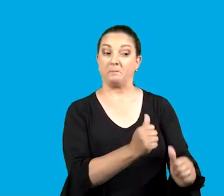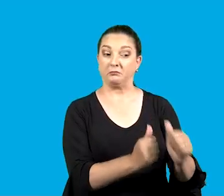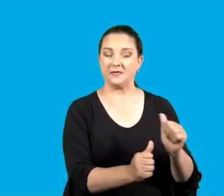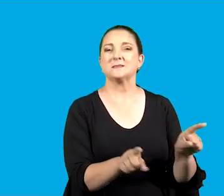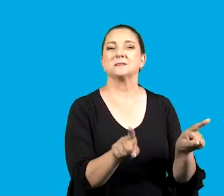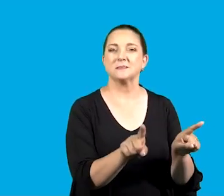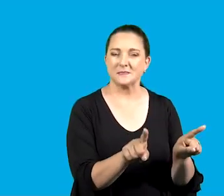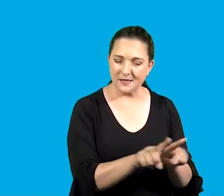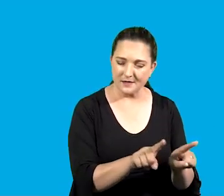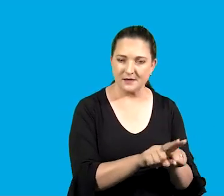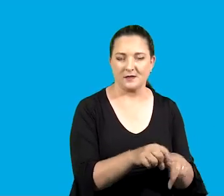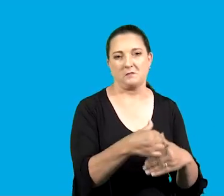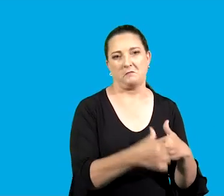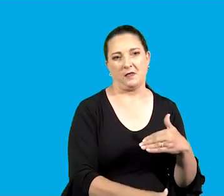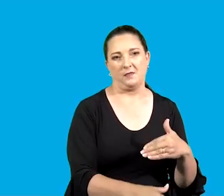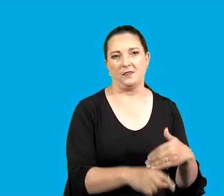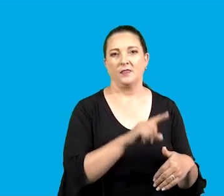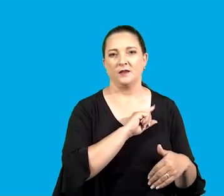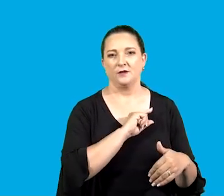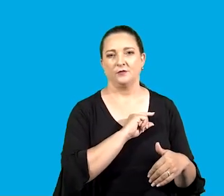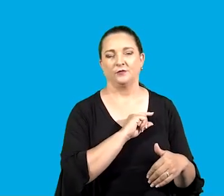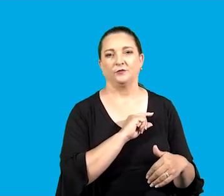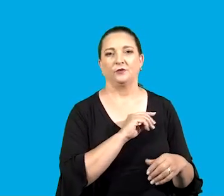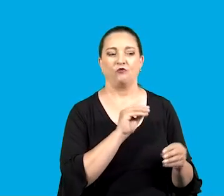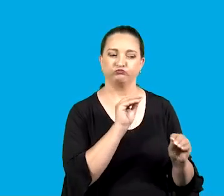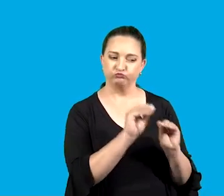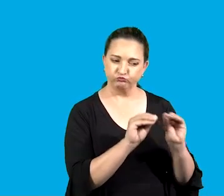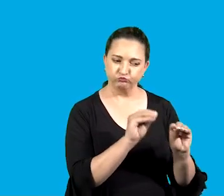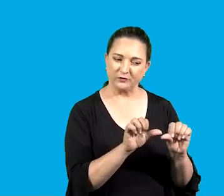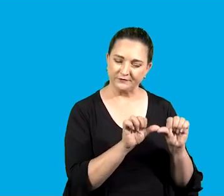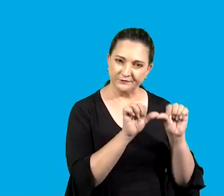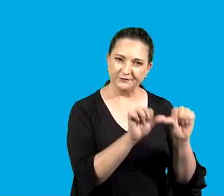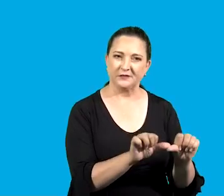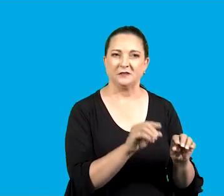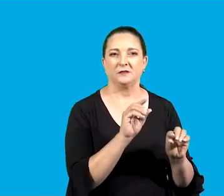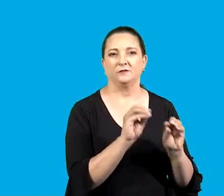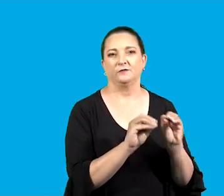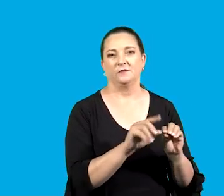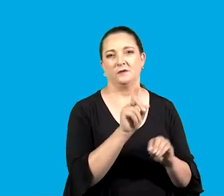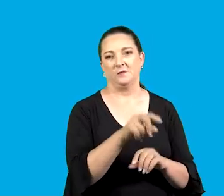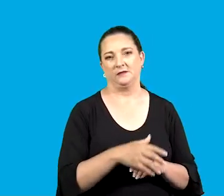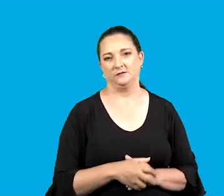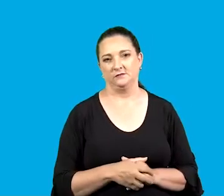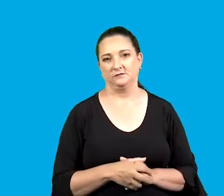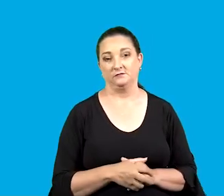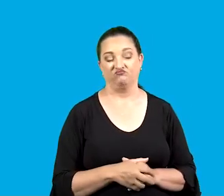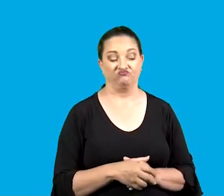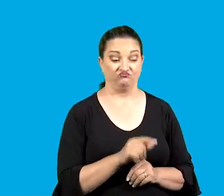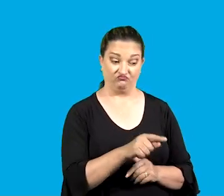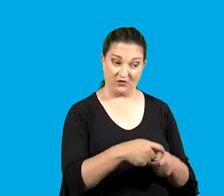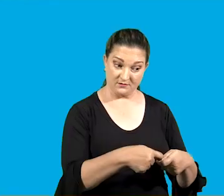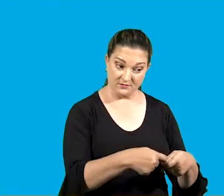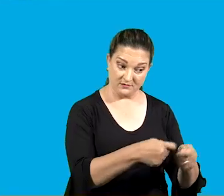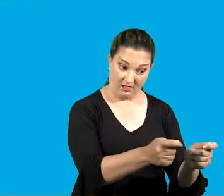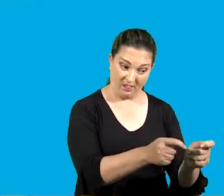same as the business maintains a fixed stock base level. It means one and the same thing. Whatever we